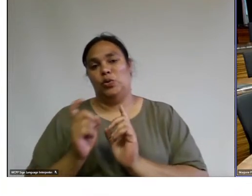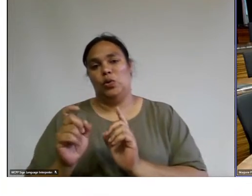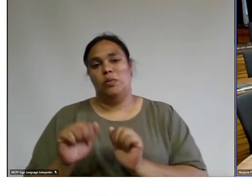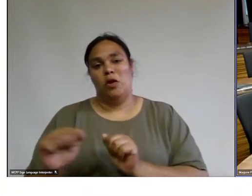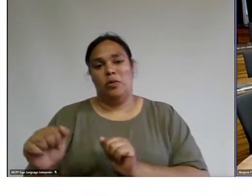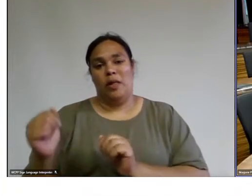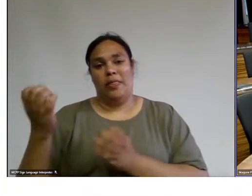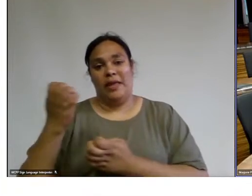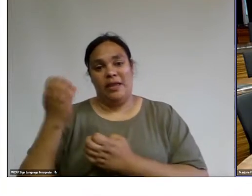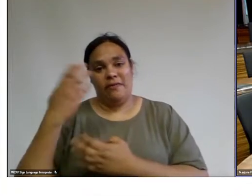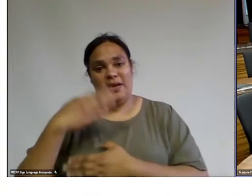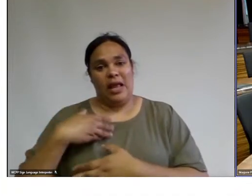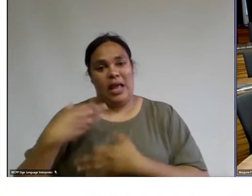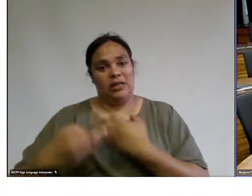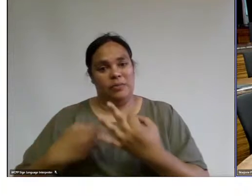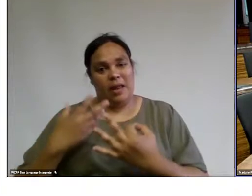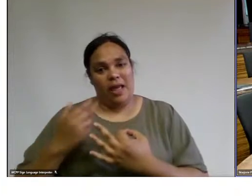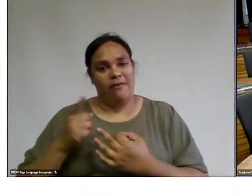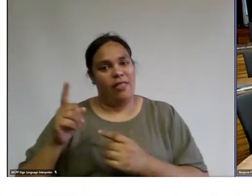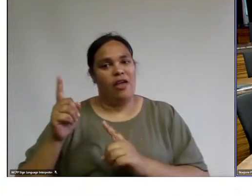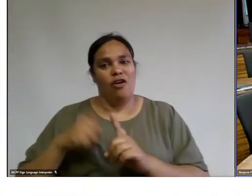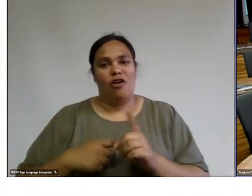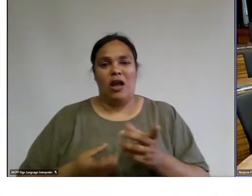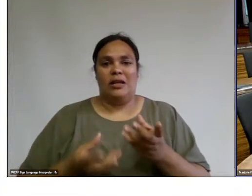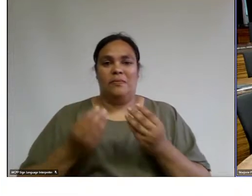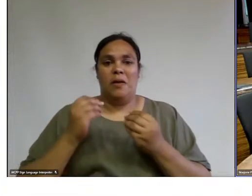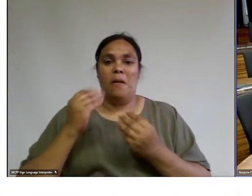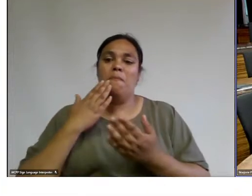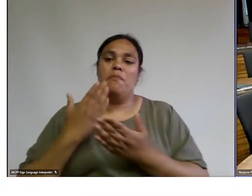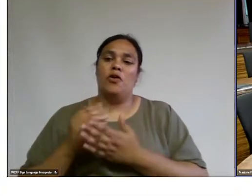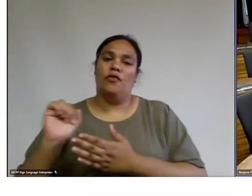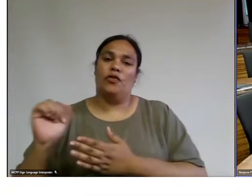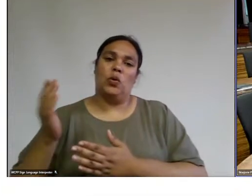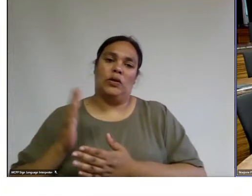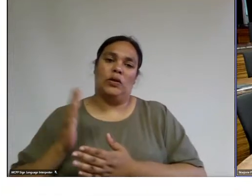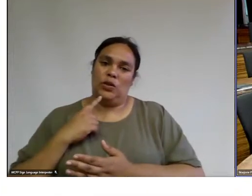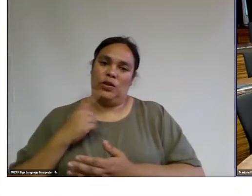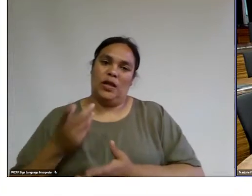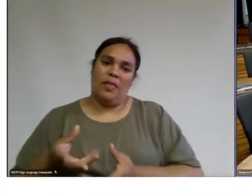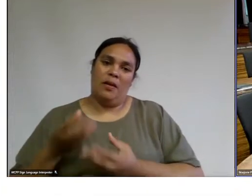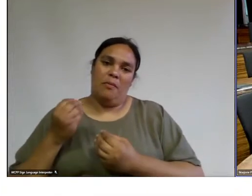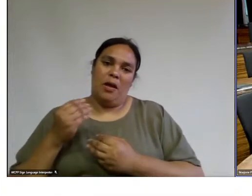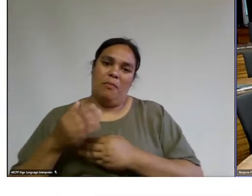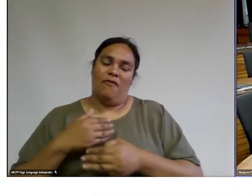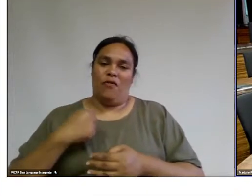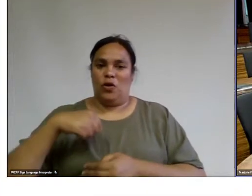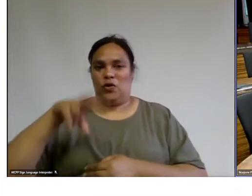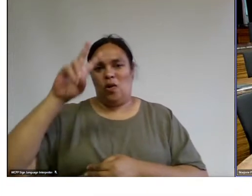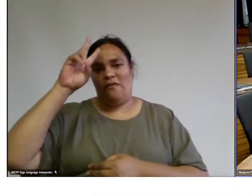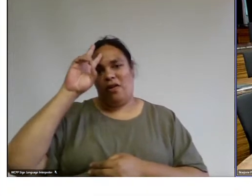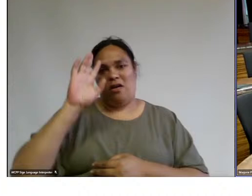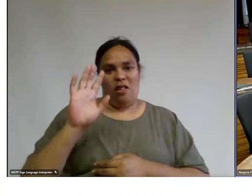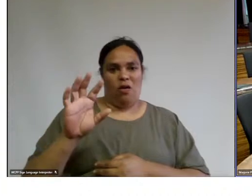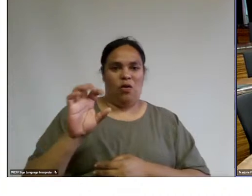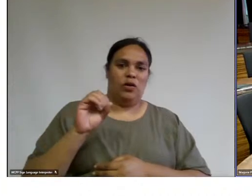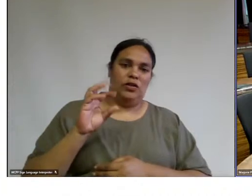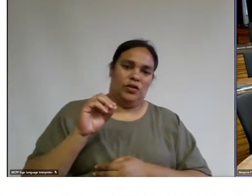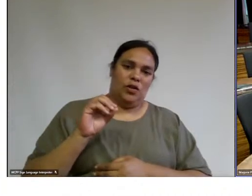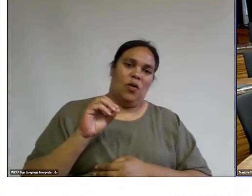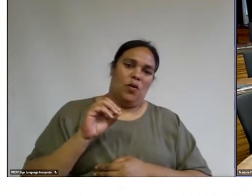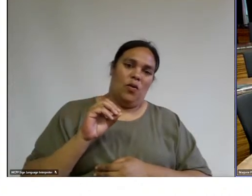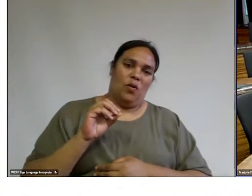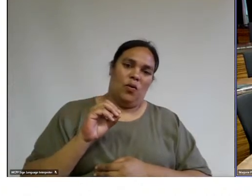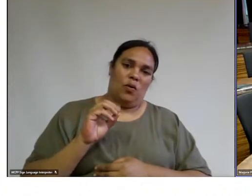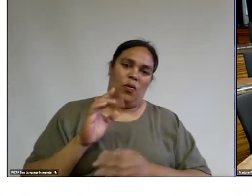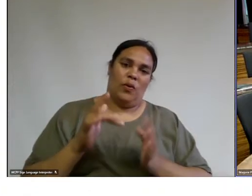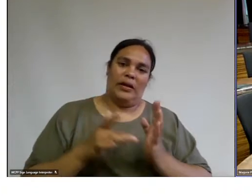evening, and they couldn't find any proof on their side to say that they received it before 12 o'clock. Which is obviously regrettable,